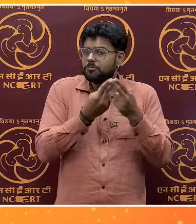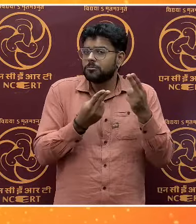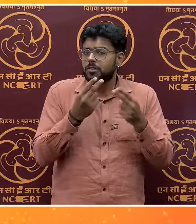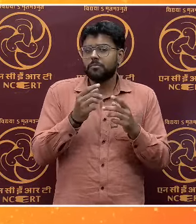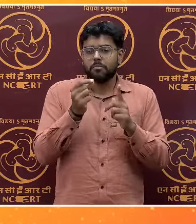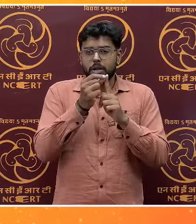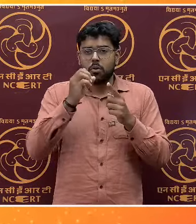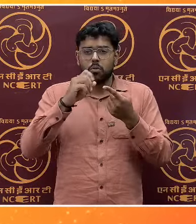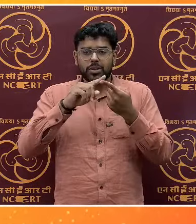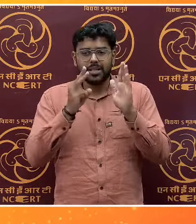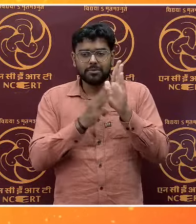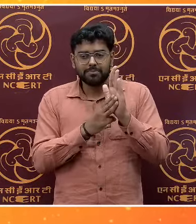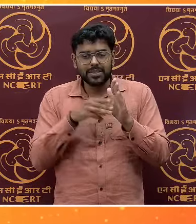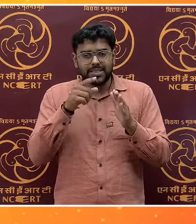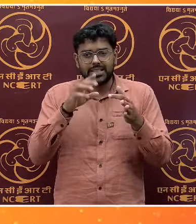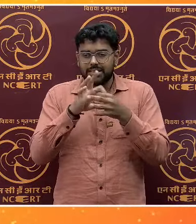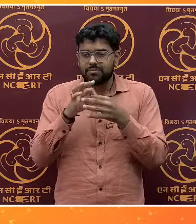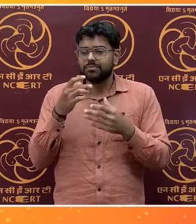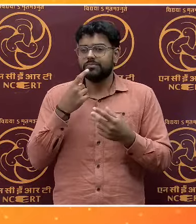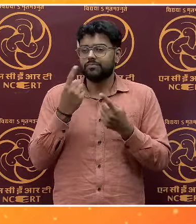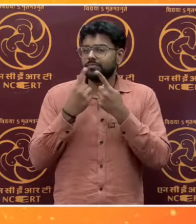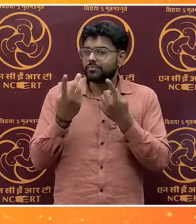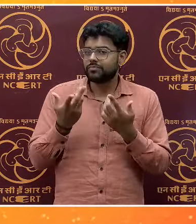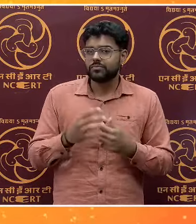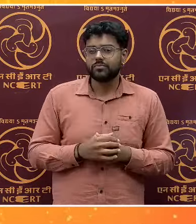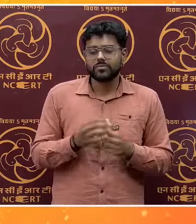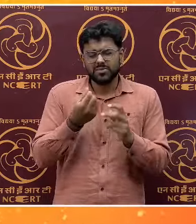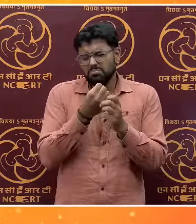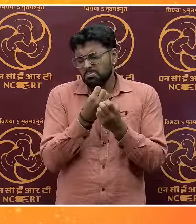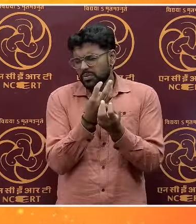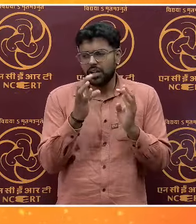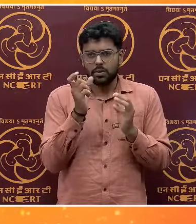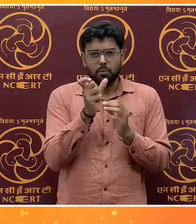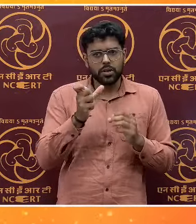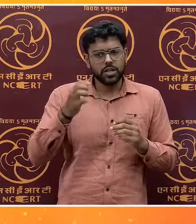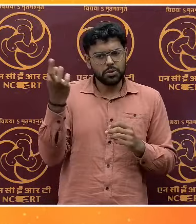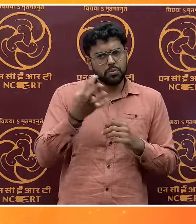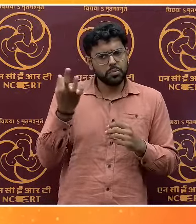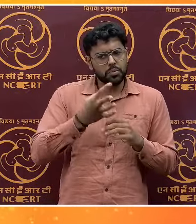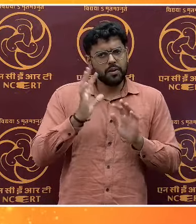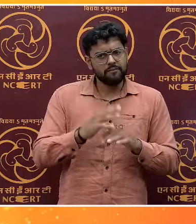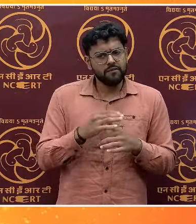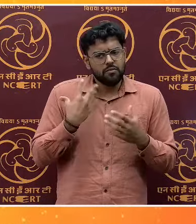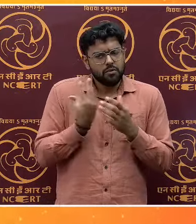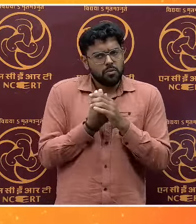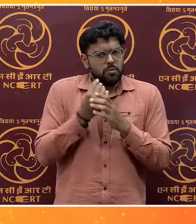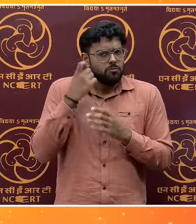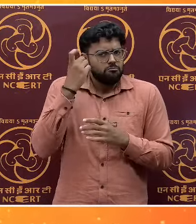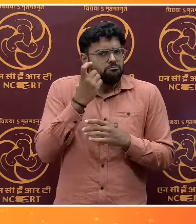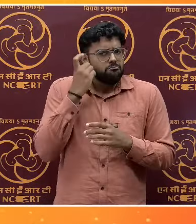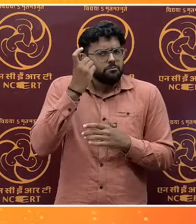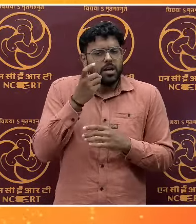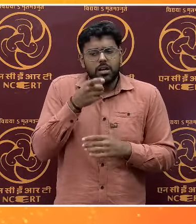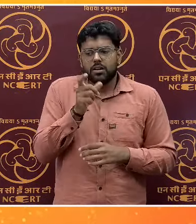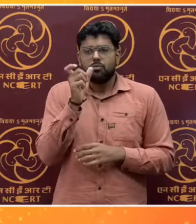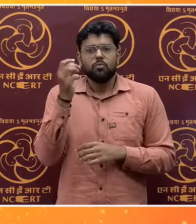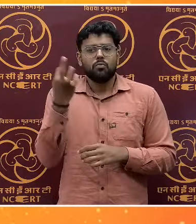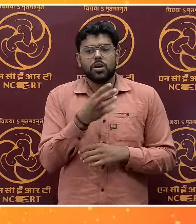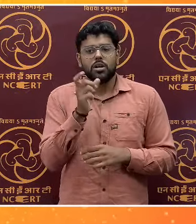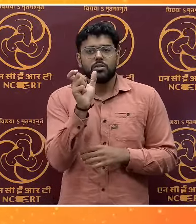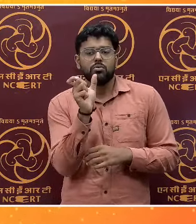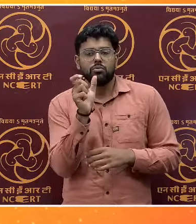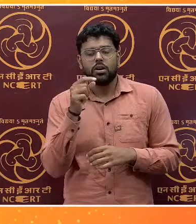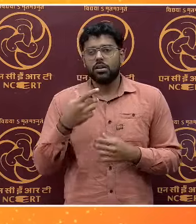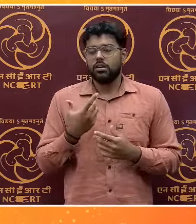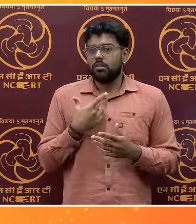what happens? It's like there are a lot of words, new words, and sometimes we think that oh, it's a new word, we don't know the